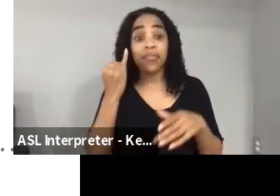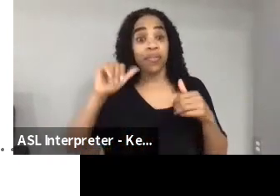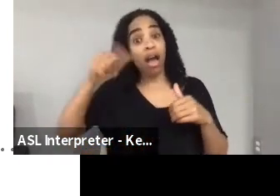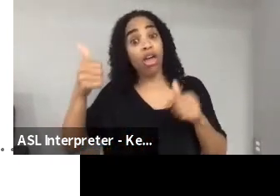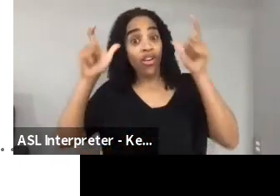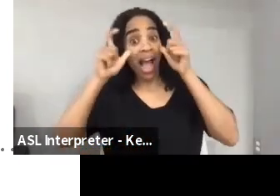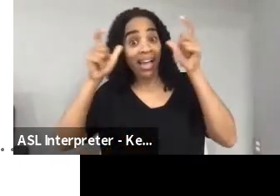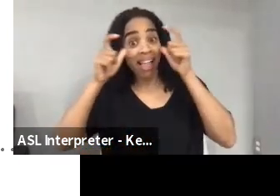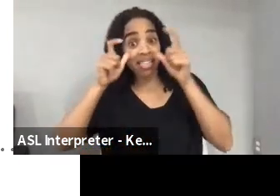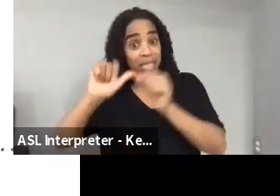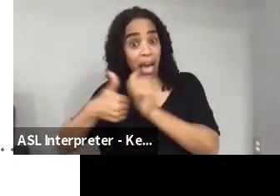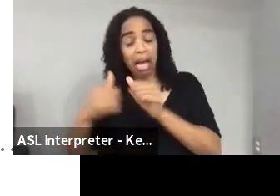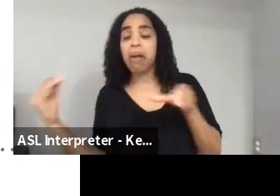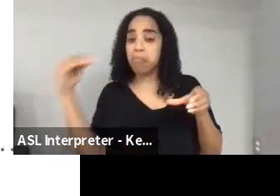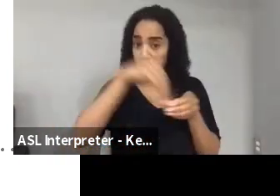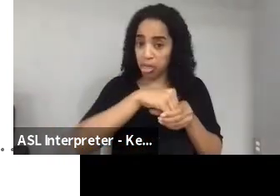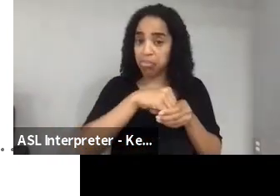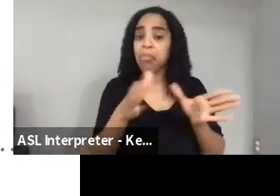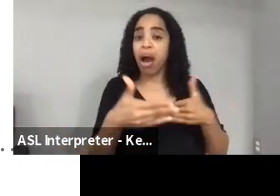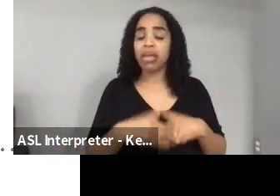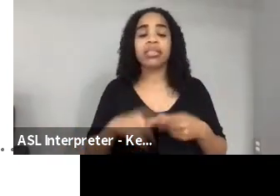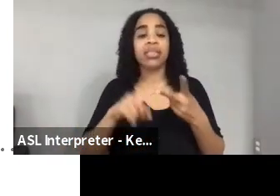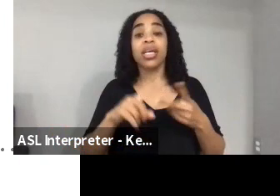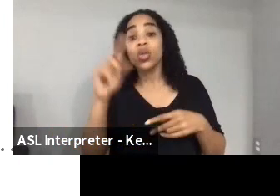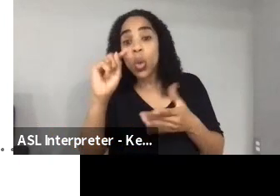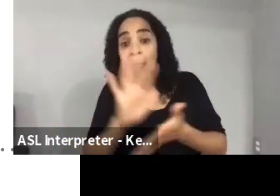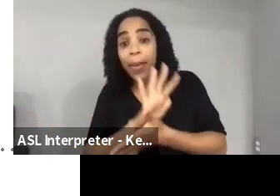your emergency kit. Toiletries are good to have.